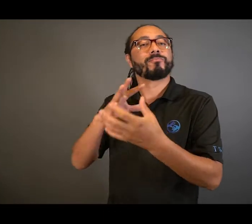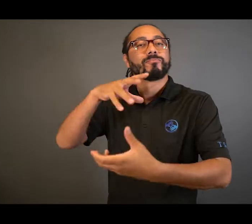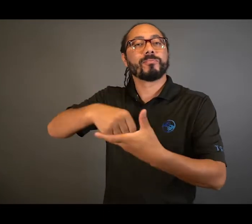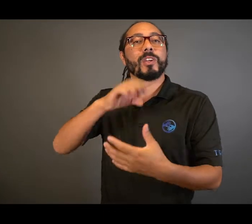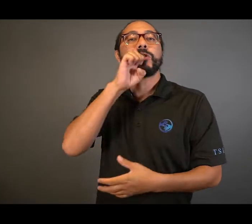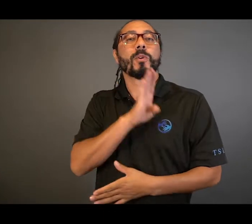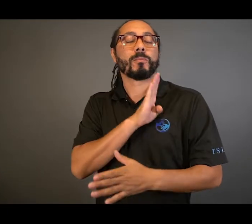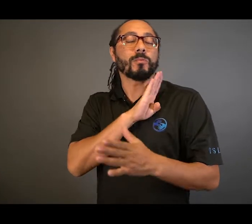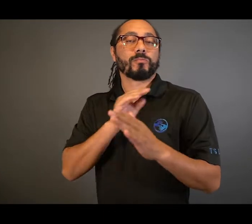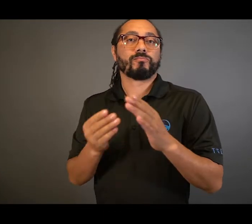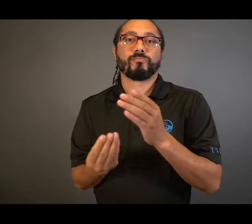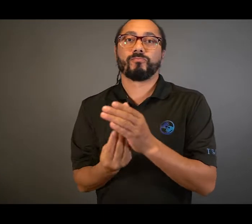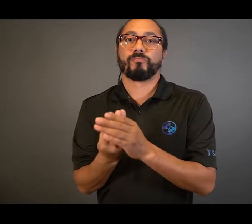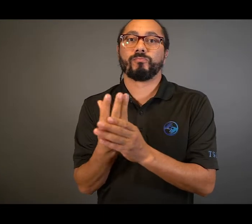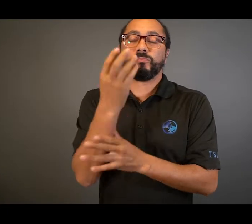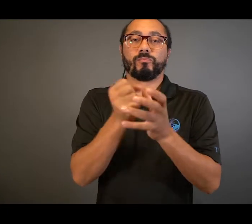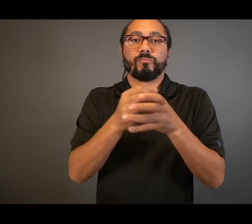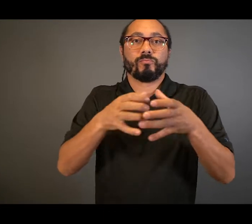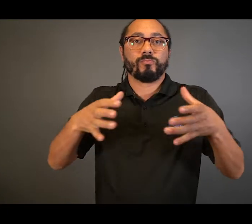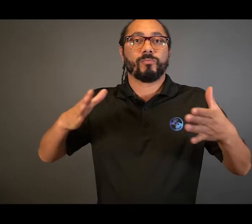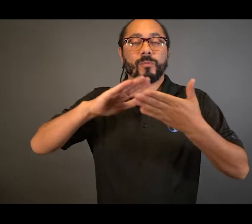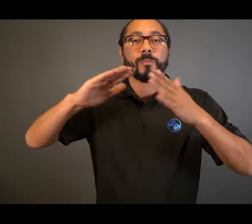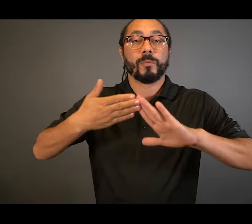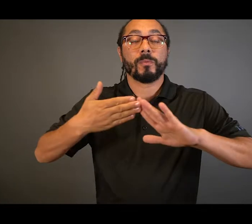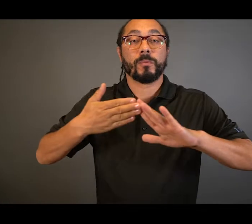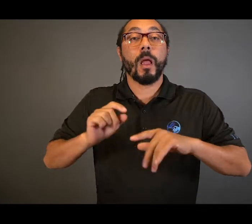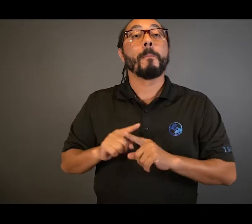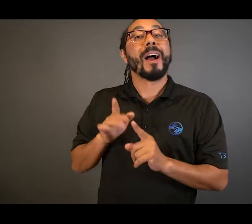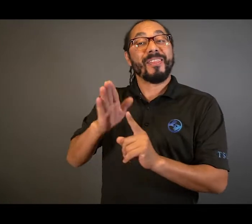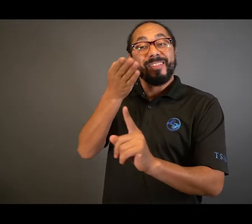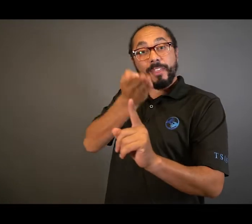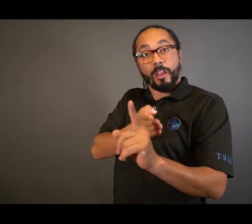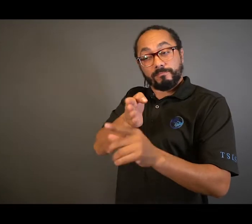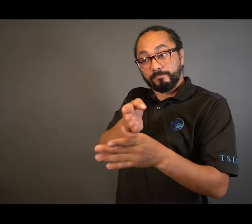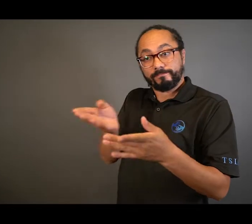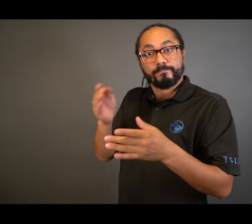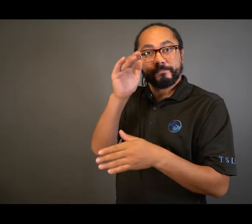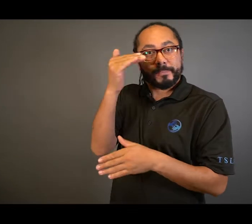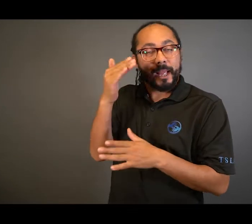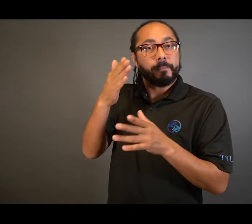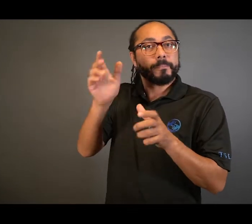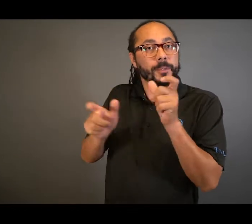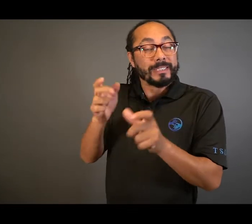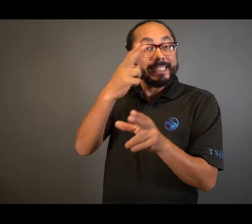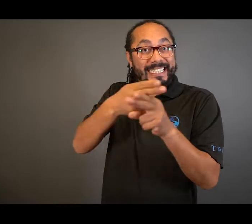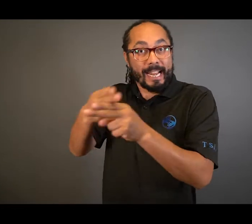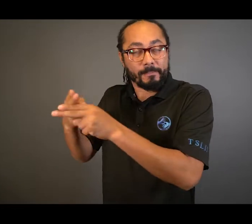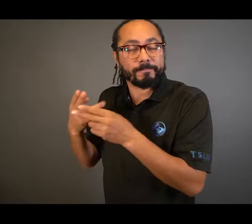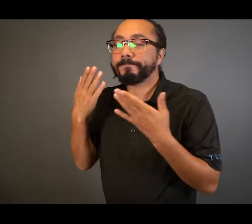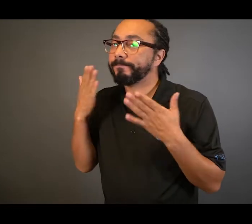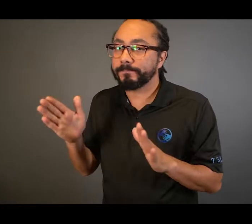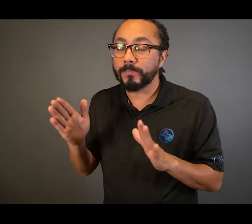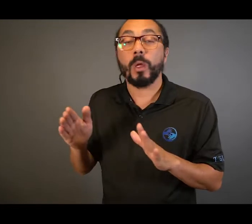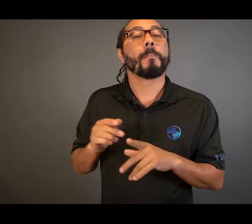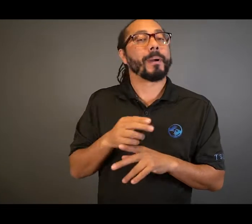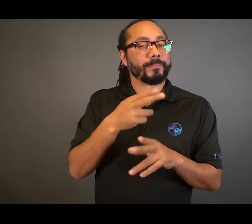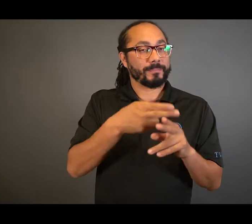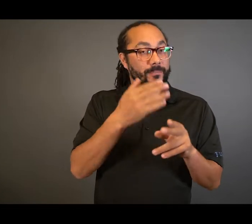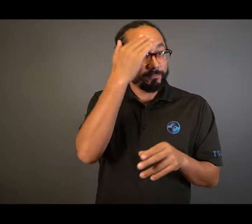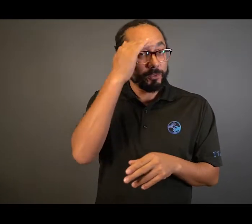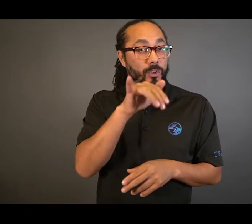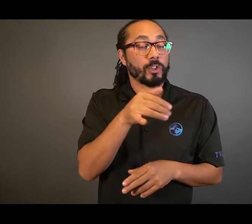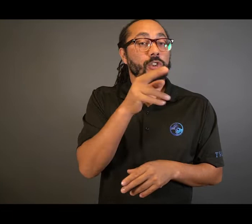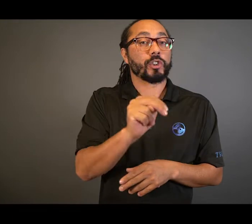were part of Etobicoke's developing communities. While we don't know all of their names, we do know that